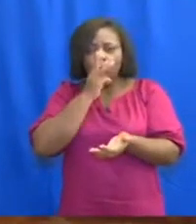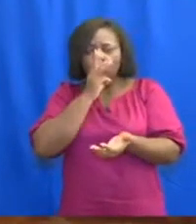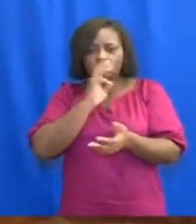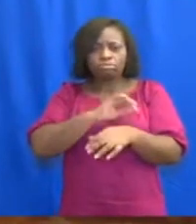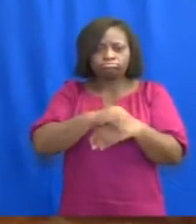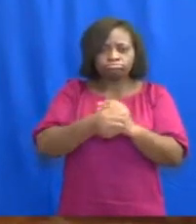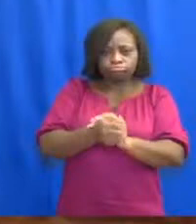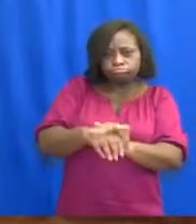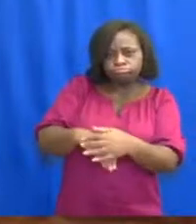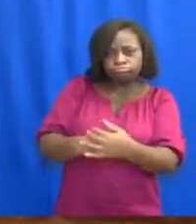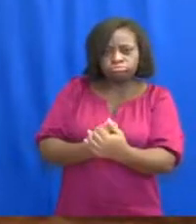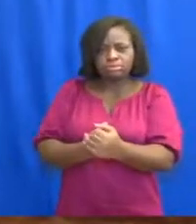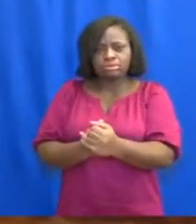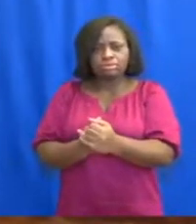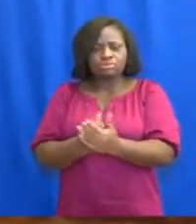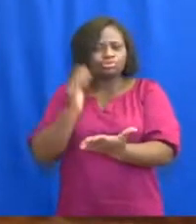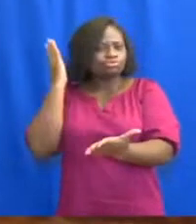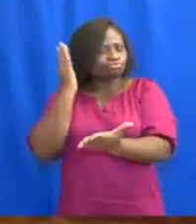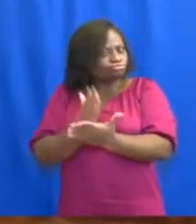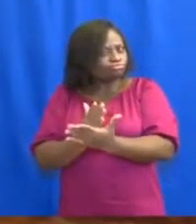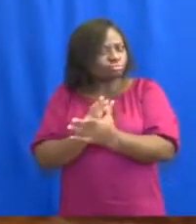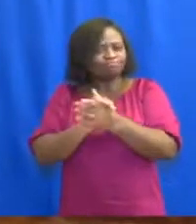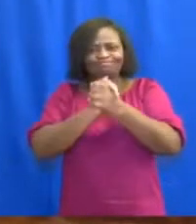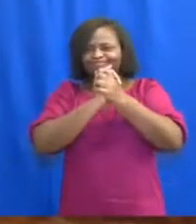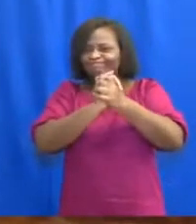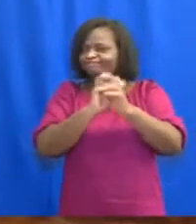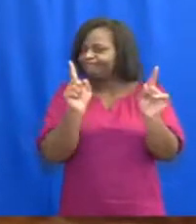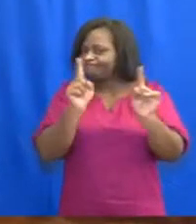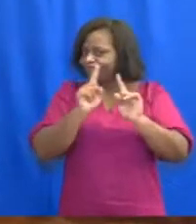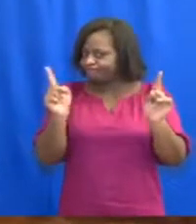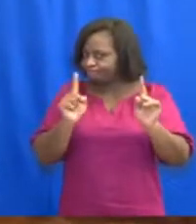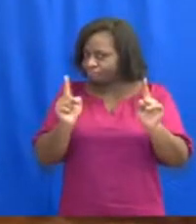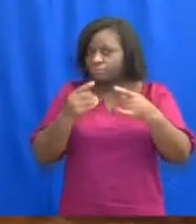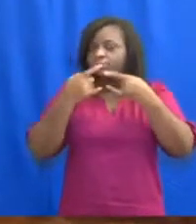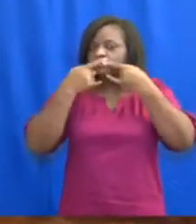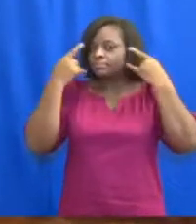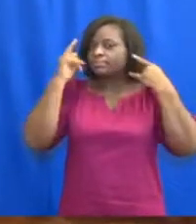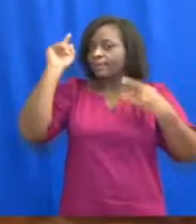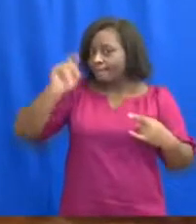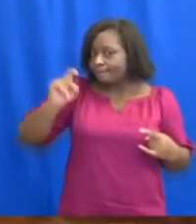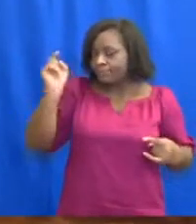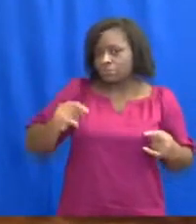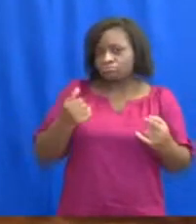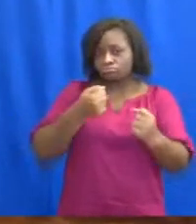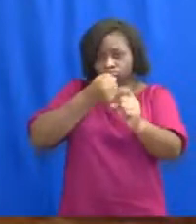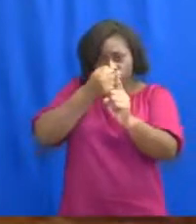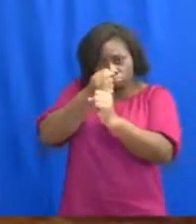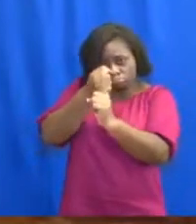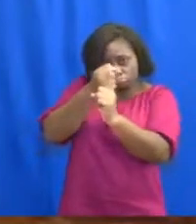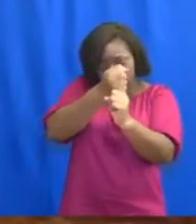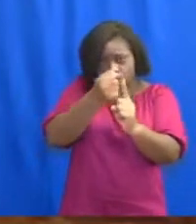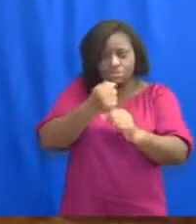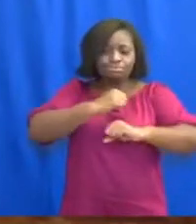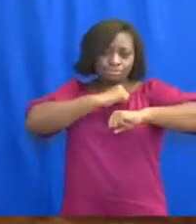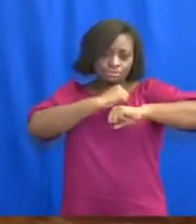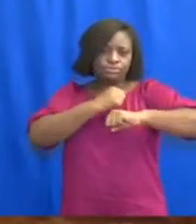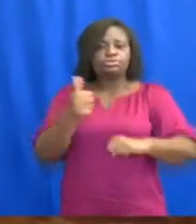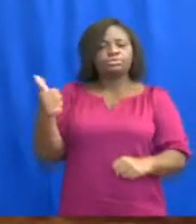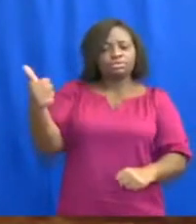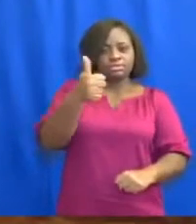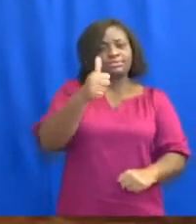water, refrain from shaking hands, and wear masks to protect themselves and